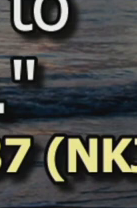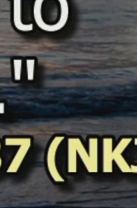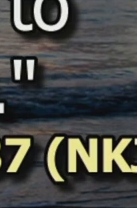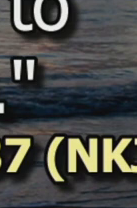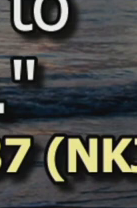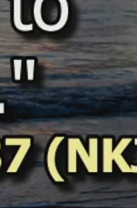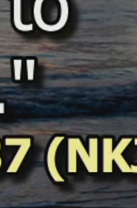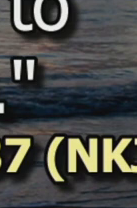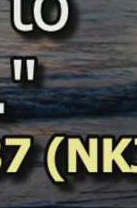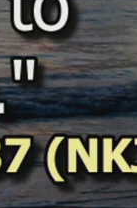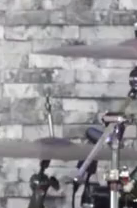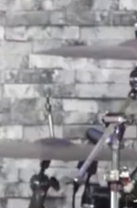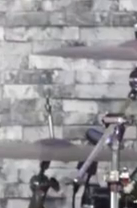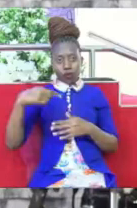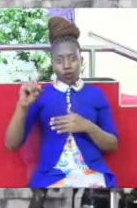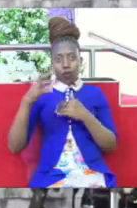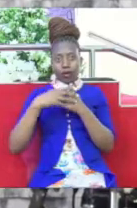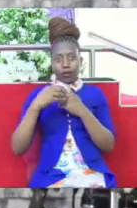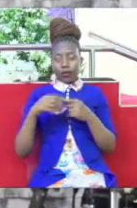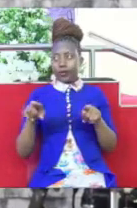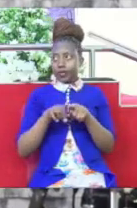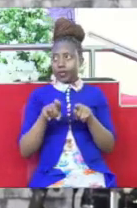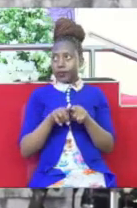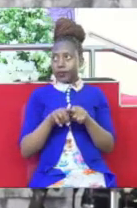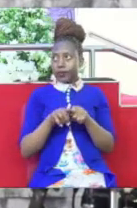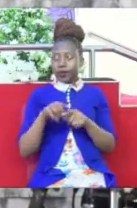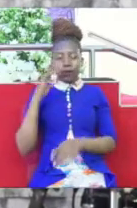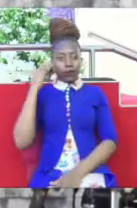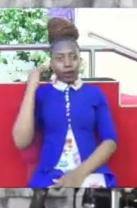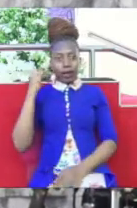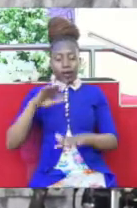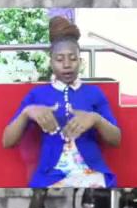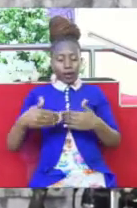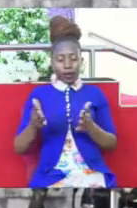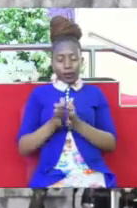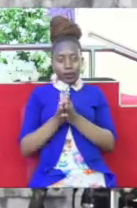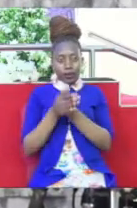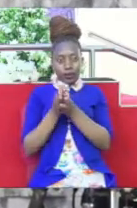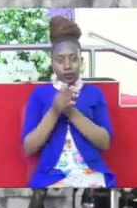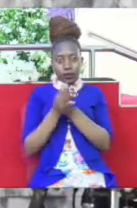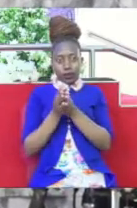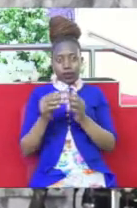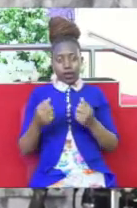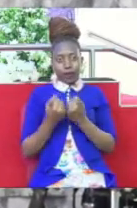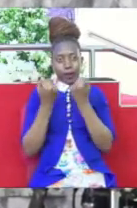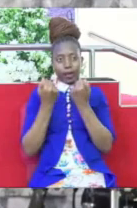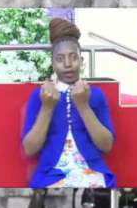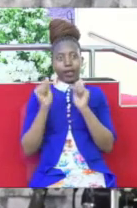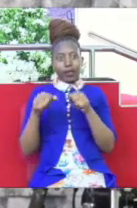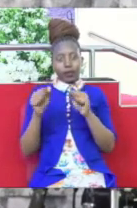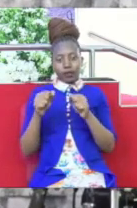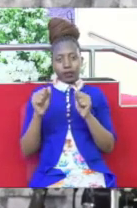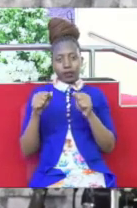So I think we've got a good handle on how this story goes. But so, I'm now going to put it in Kenyan context. So tumeweza kupata ujumbe